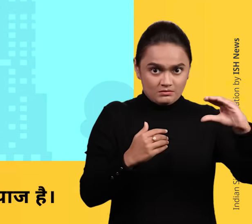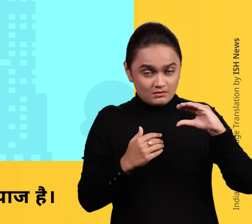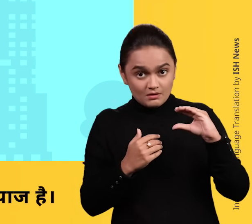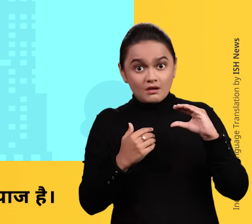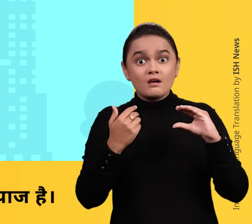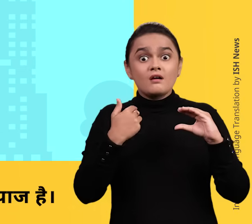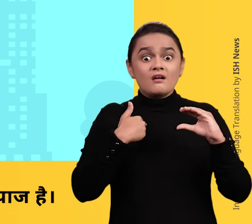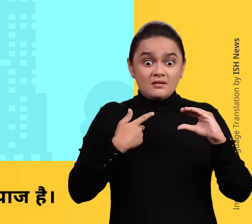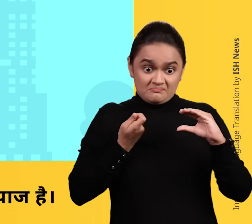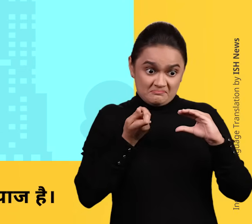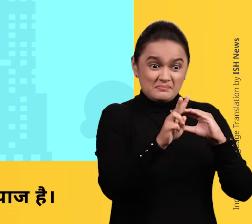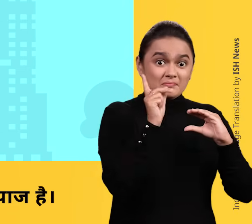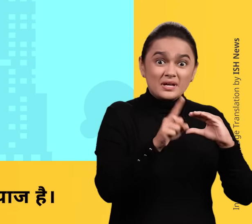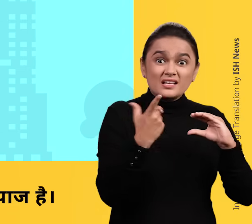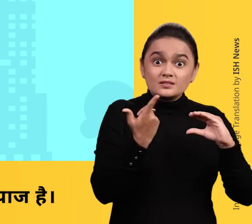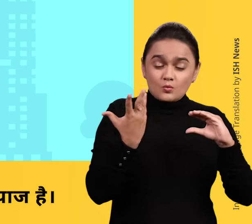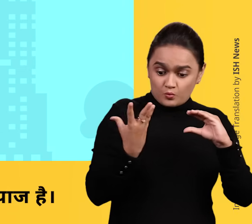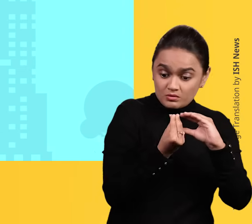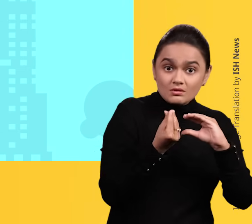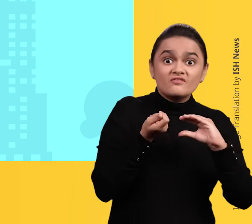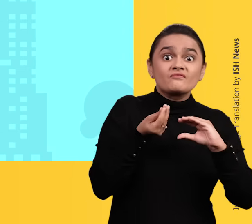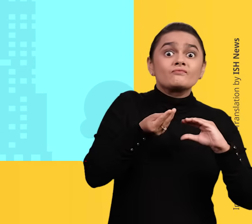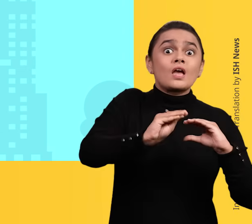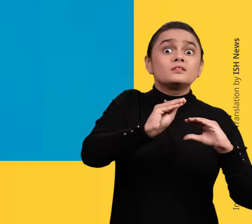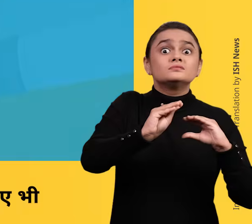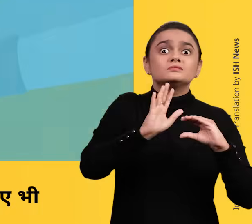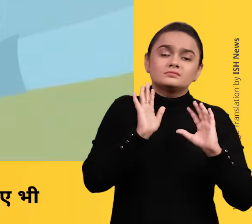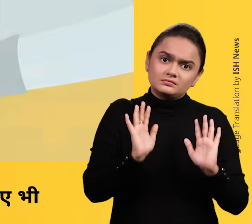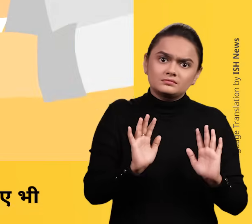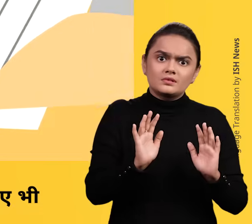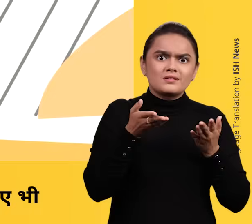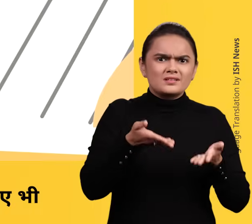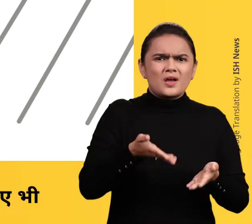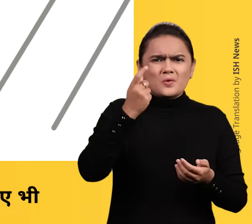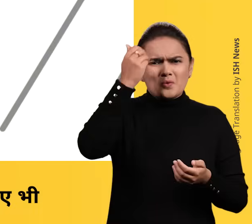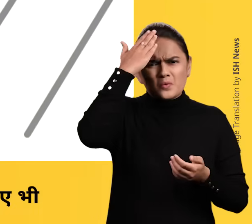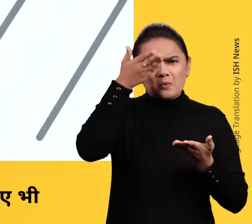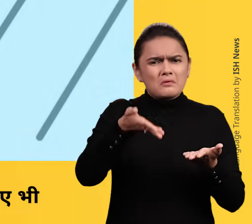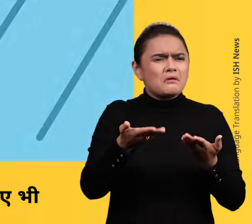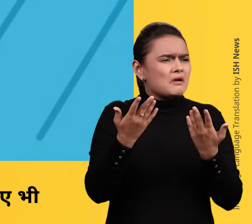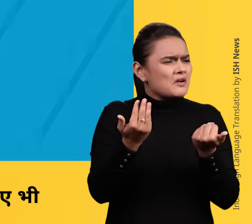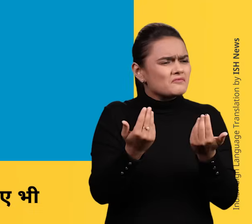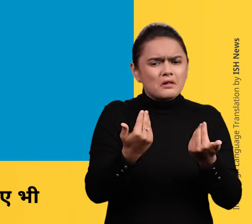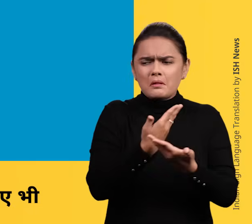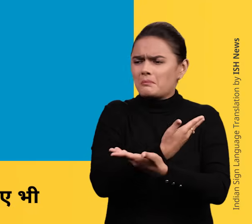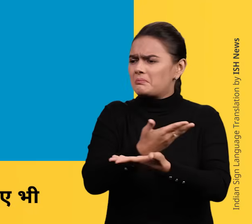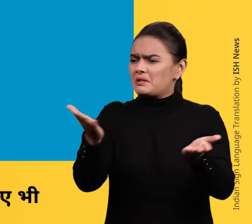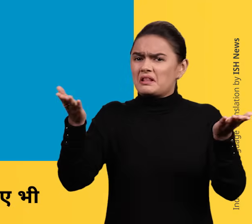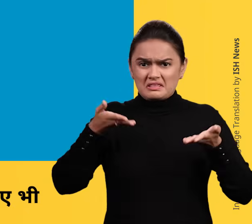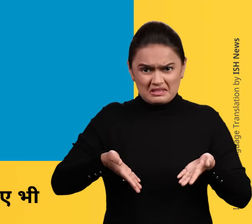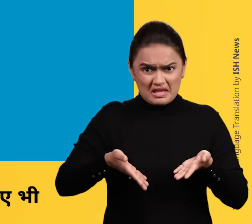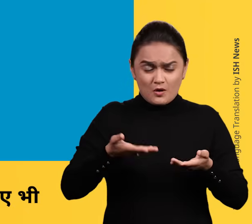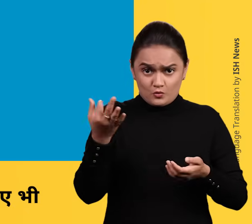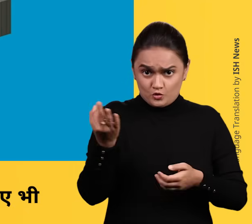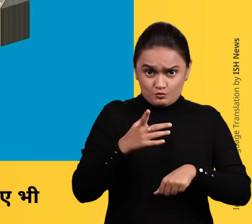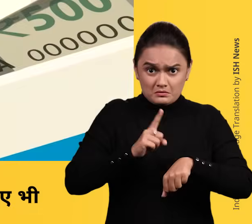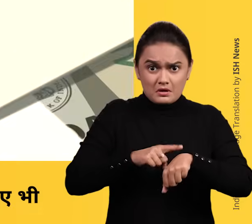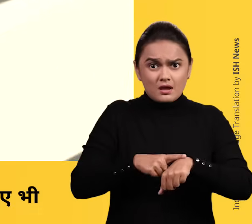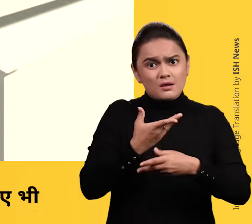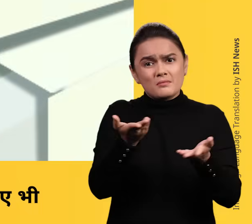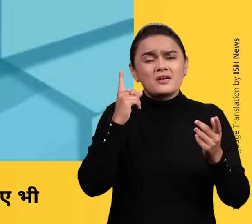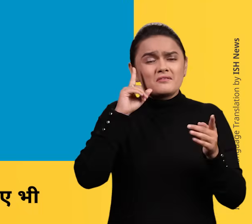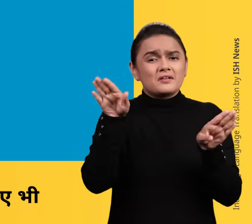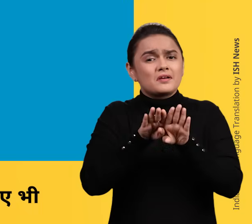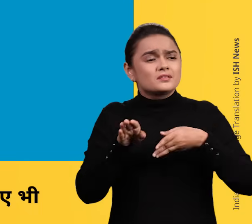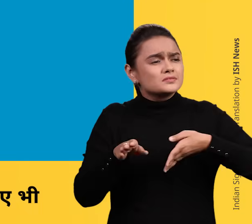this loan, which is the interest. While loans are easily available to fund almost everything